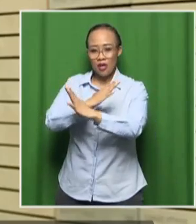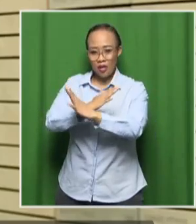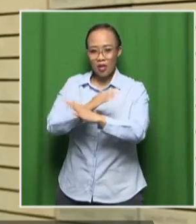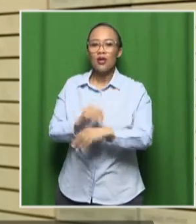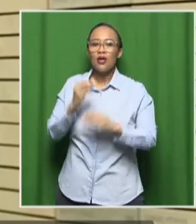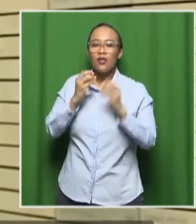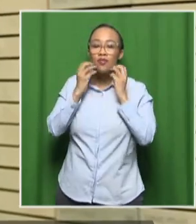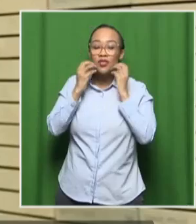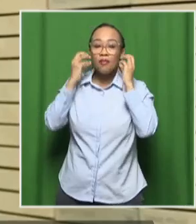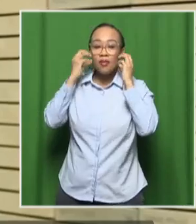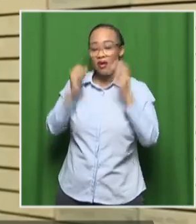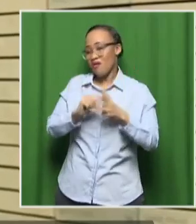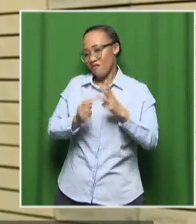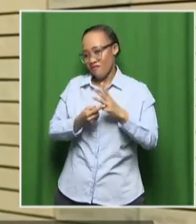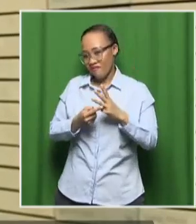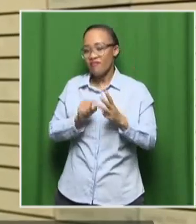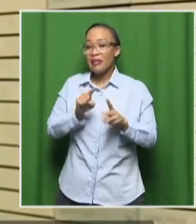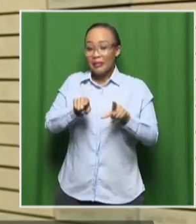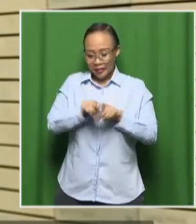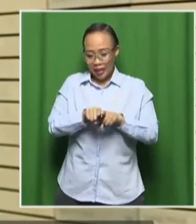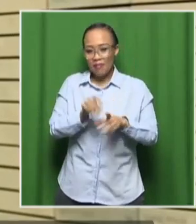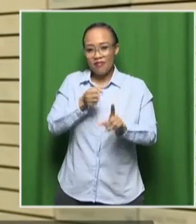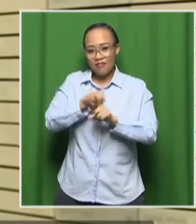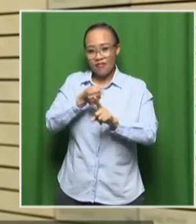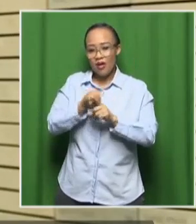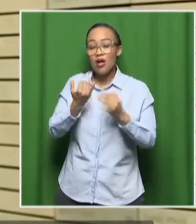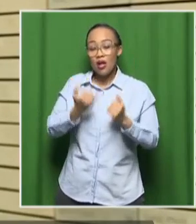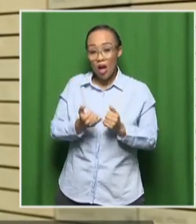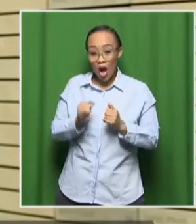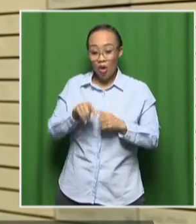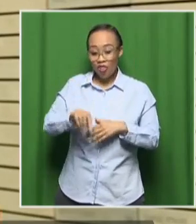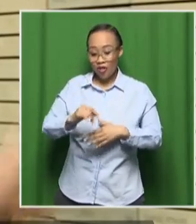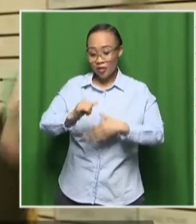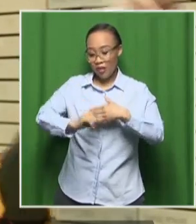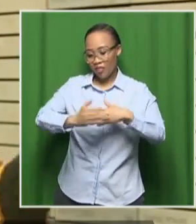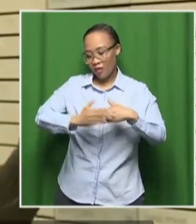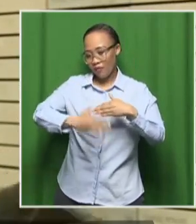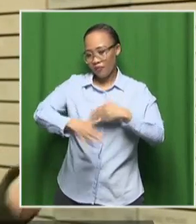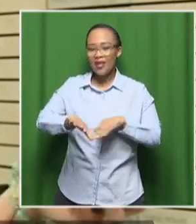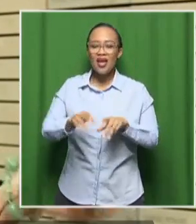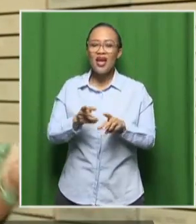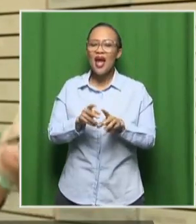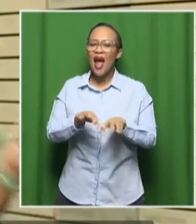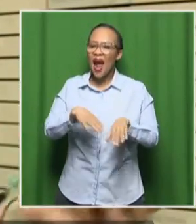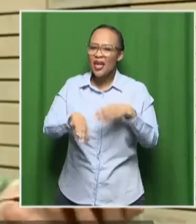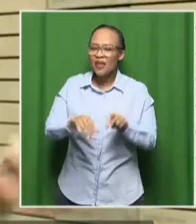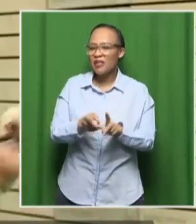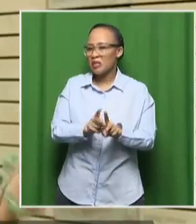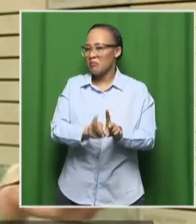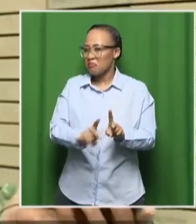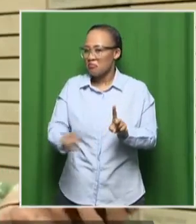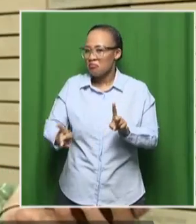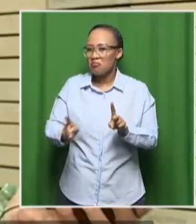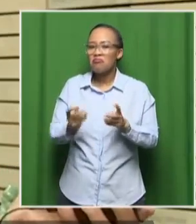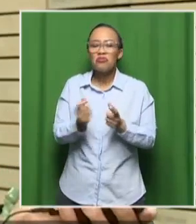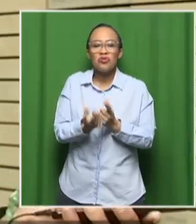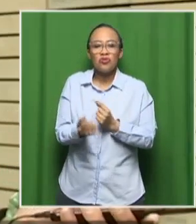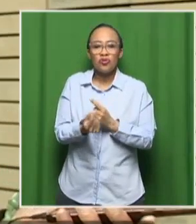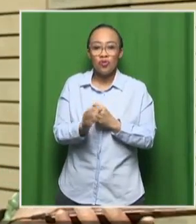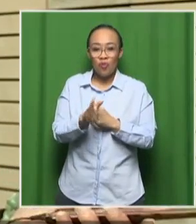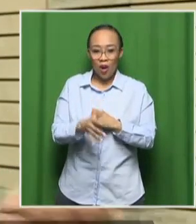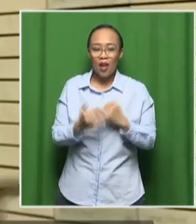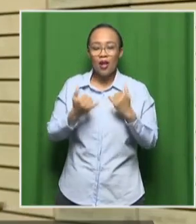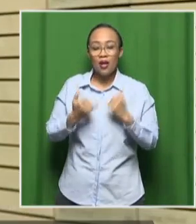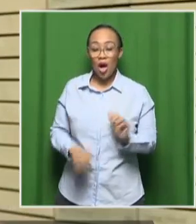paying homage to throughout the month as various activities are also launched. But if you look at the wall that is next to me on